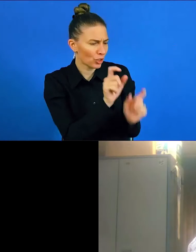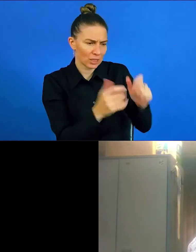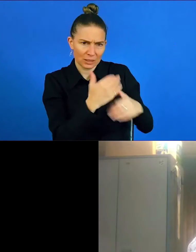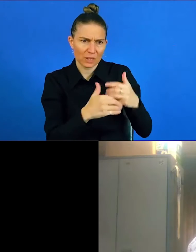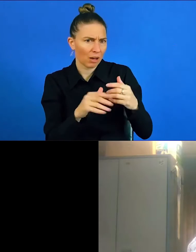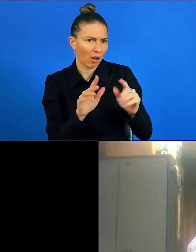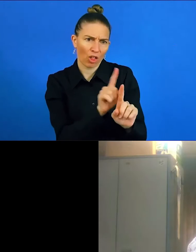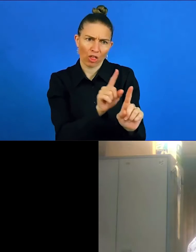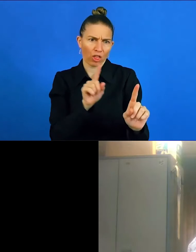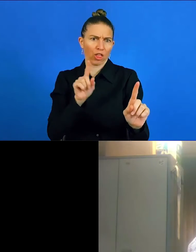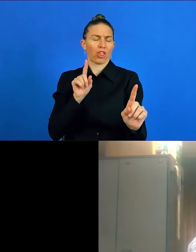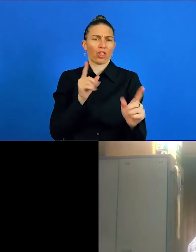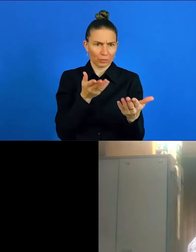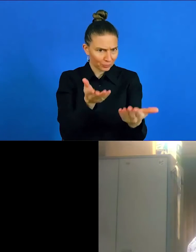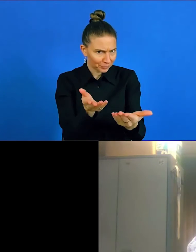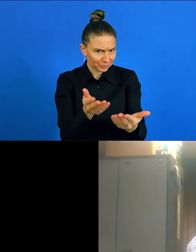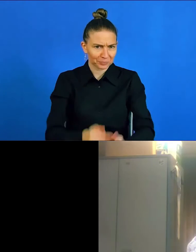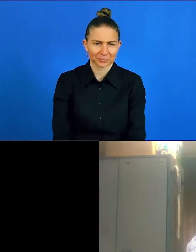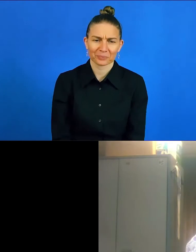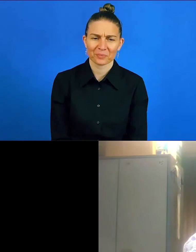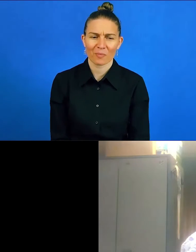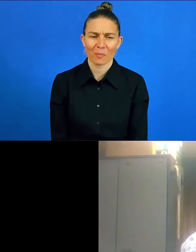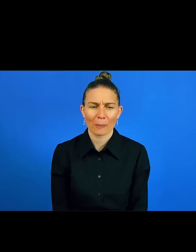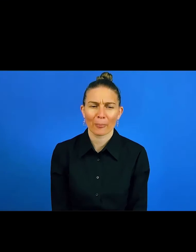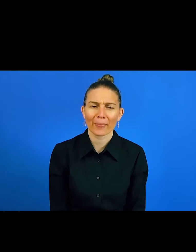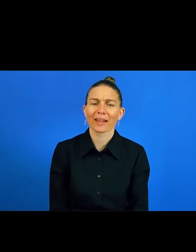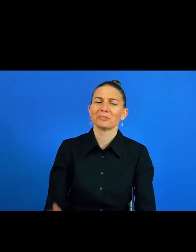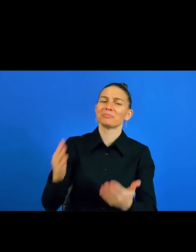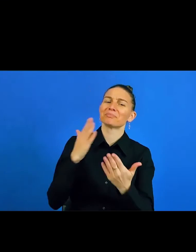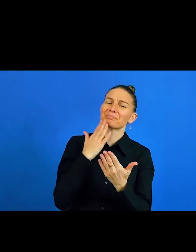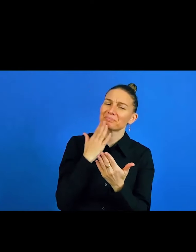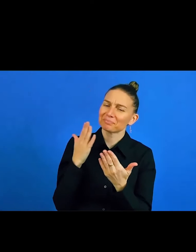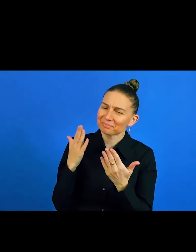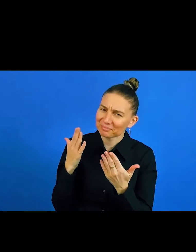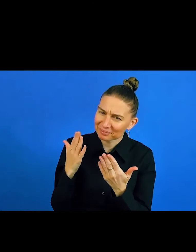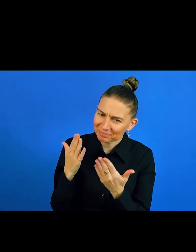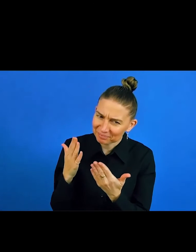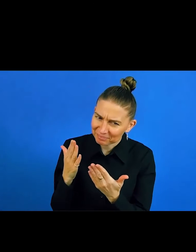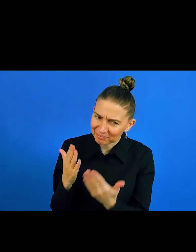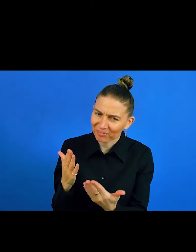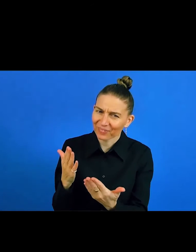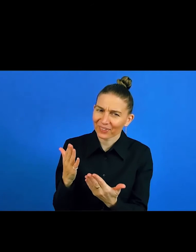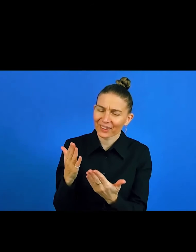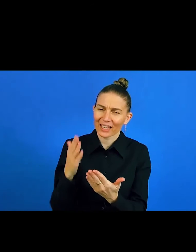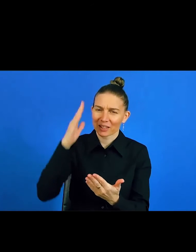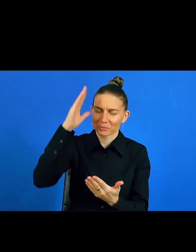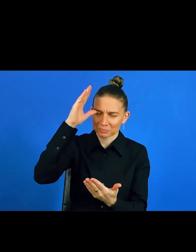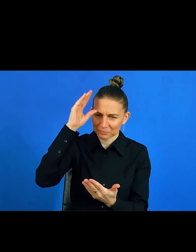Yeah, thank you very much, Ms. Shukuntala Mappa, to give me the